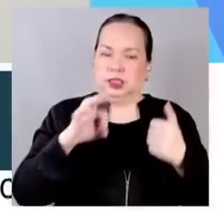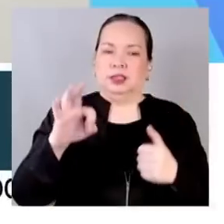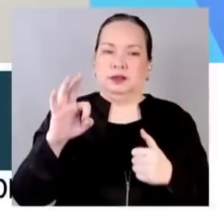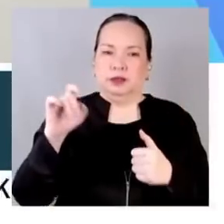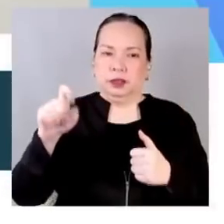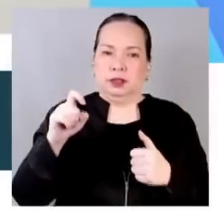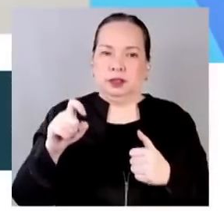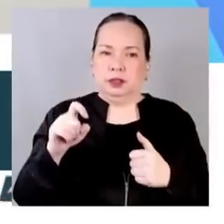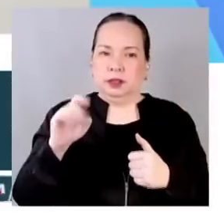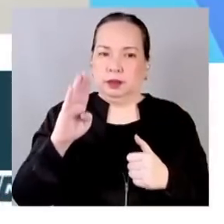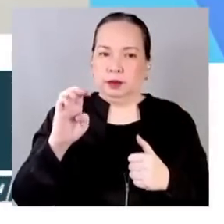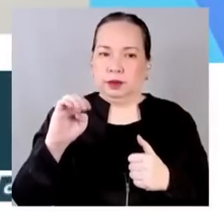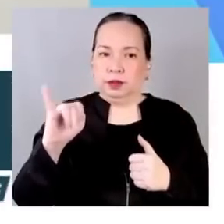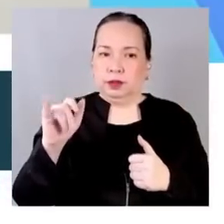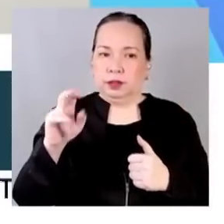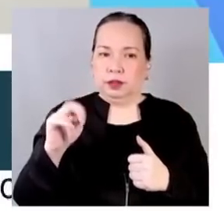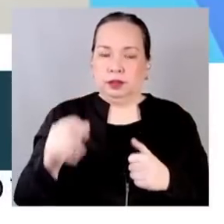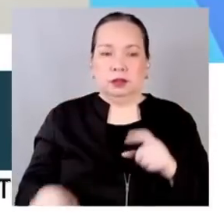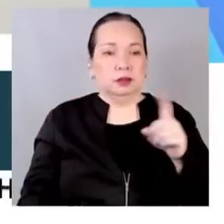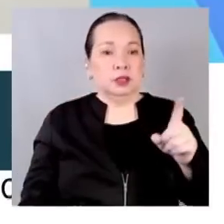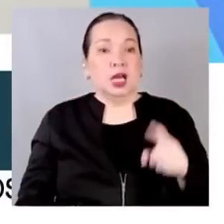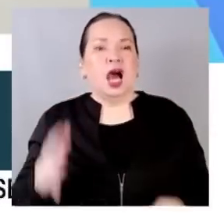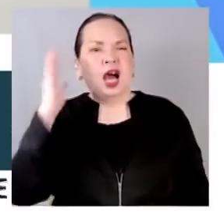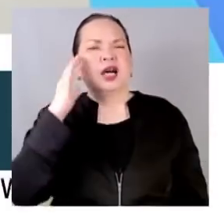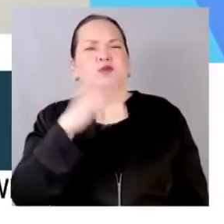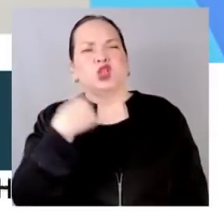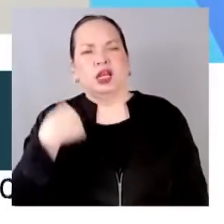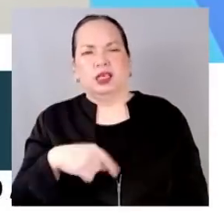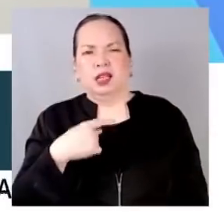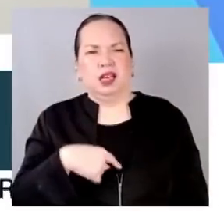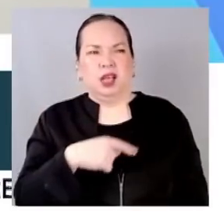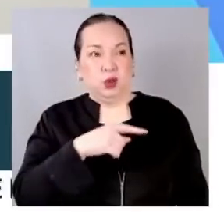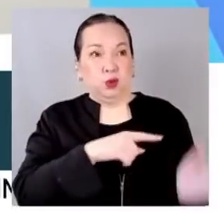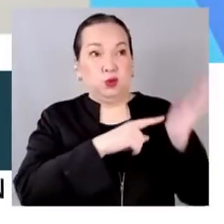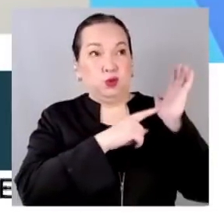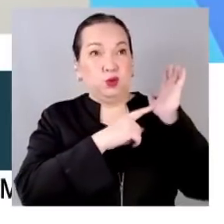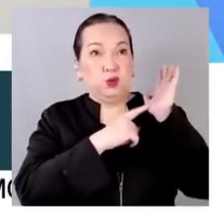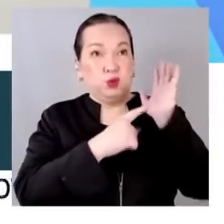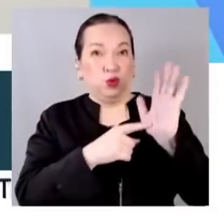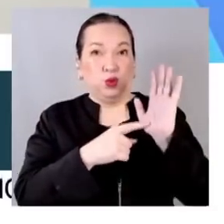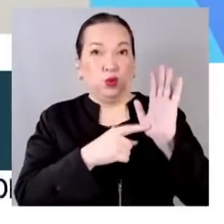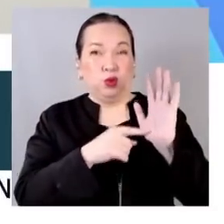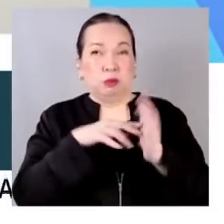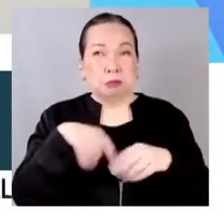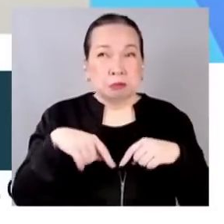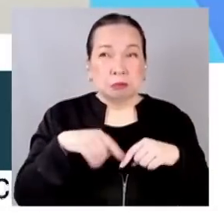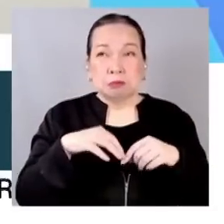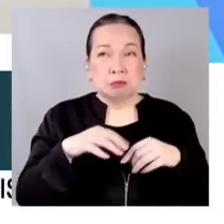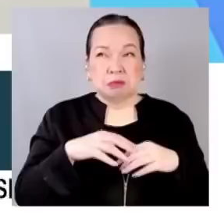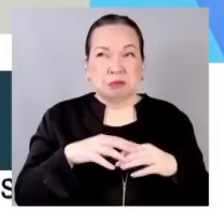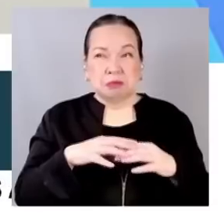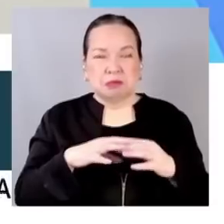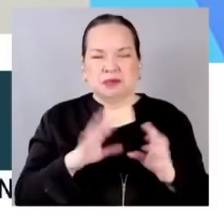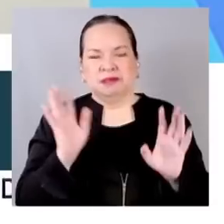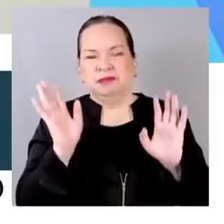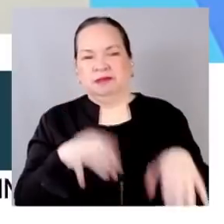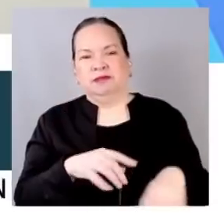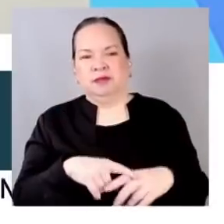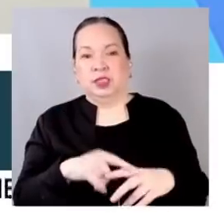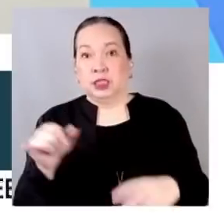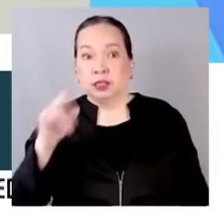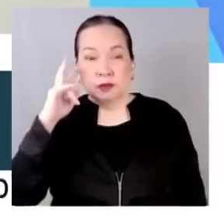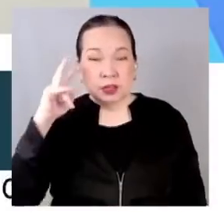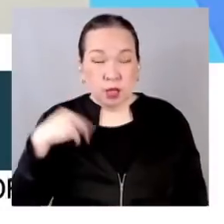China doesn't respect weakness. No? Kailangan magpakita ka ng paninindigan gaya ng ibang bansa like Vietnam, like